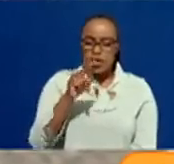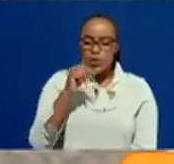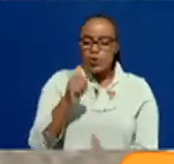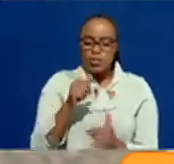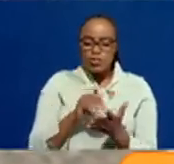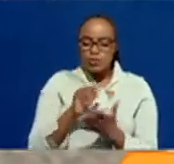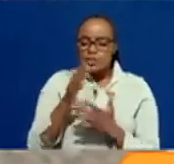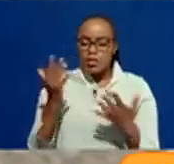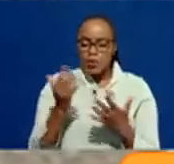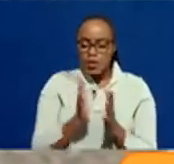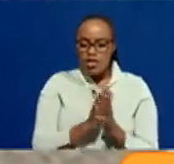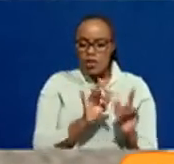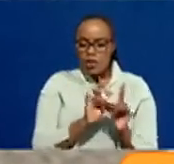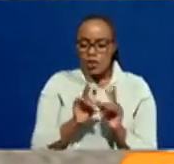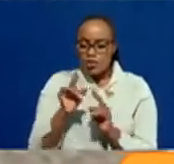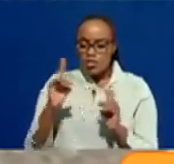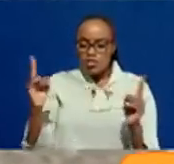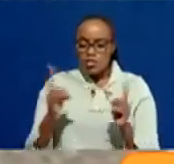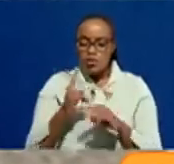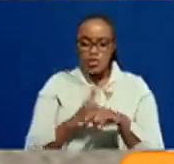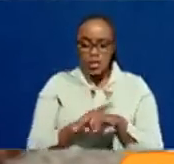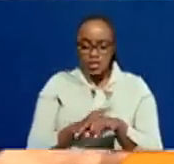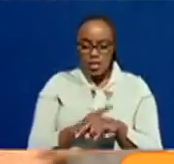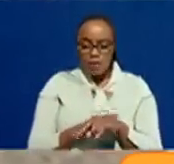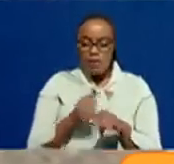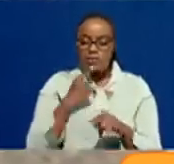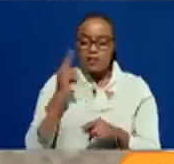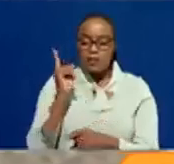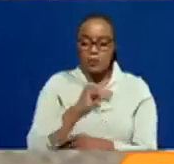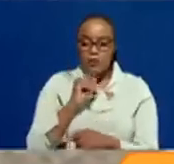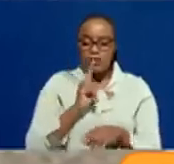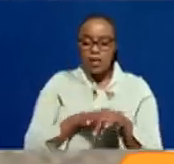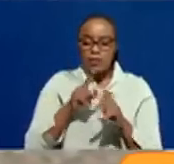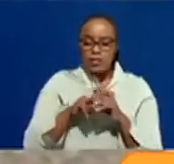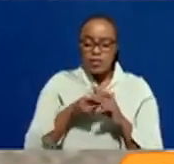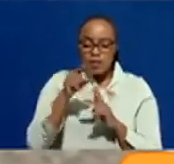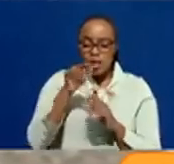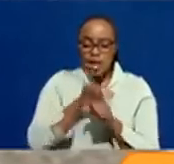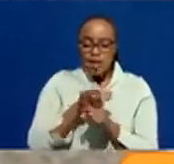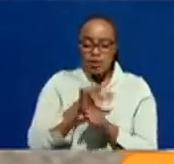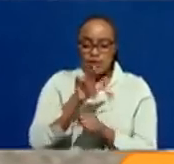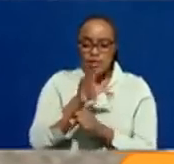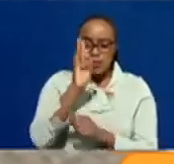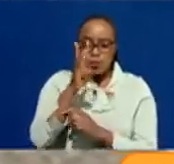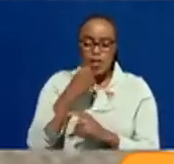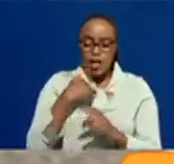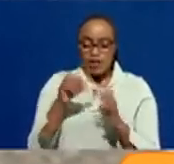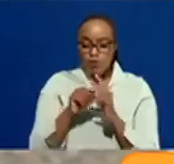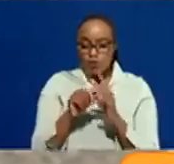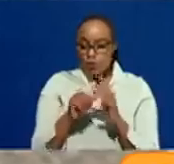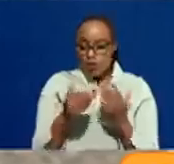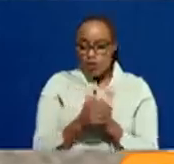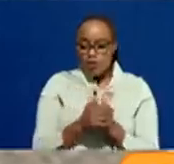where? And during this short season, as we said in the beginning, a lot of this is going to tea plantations. These